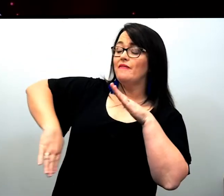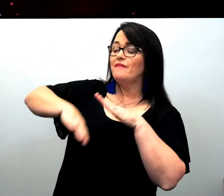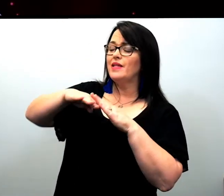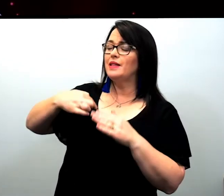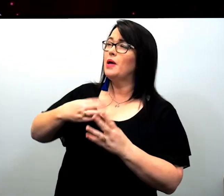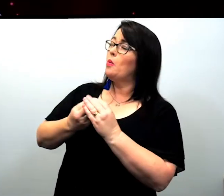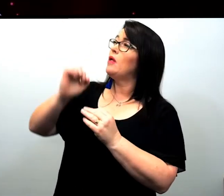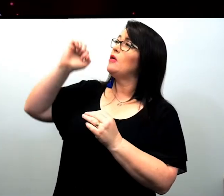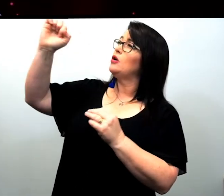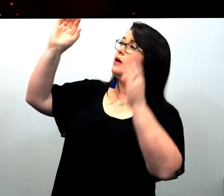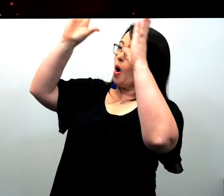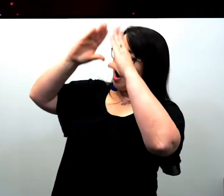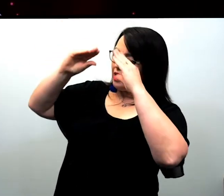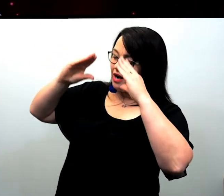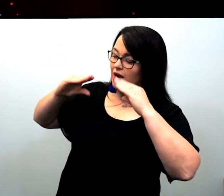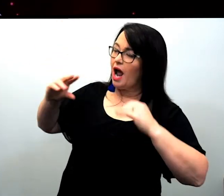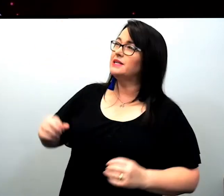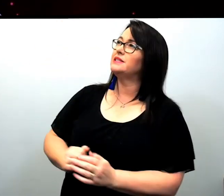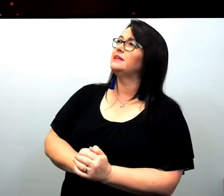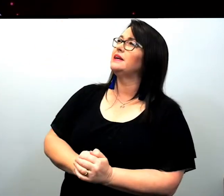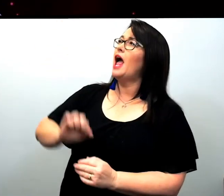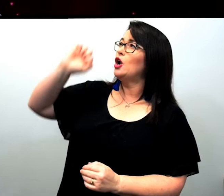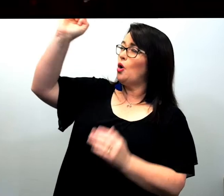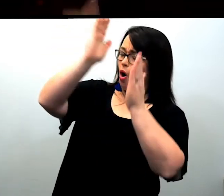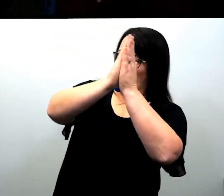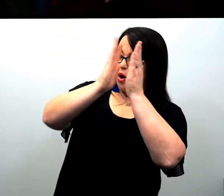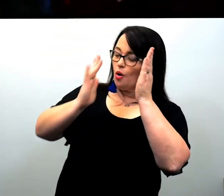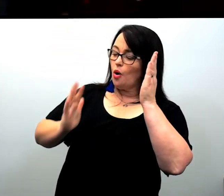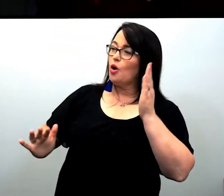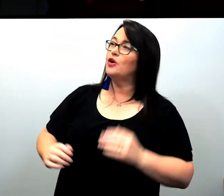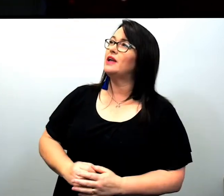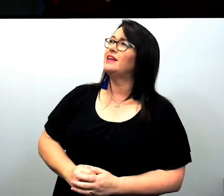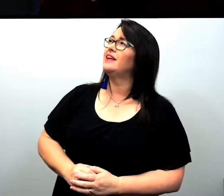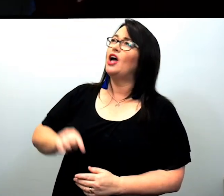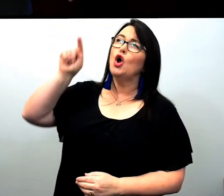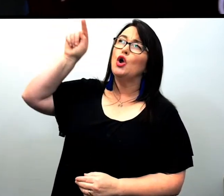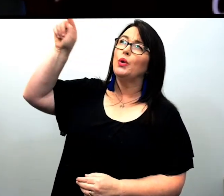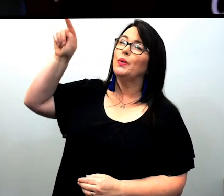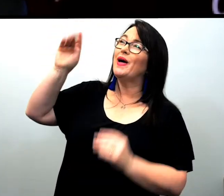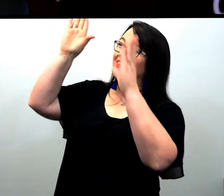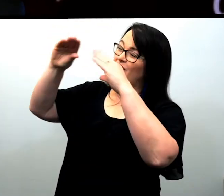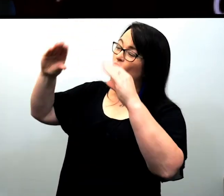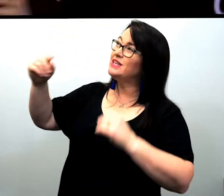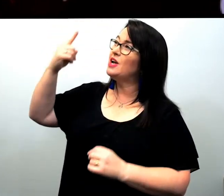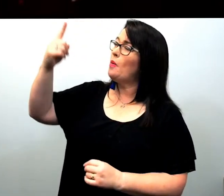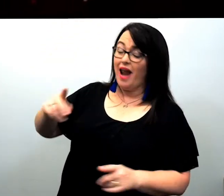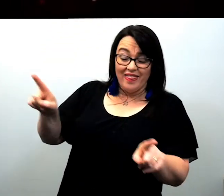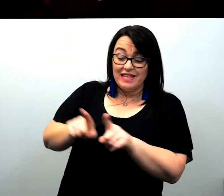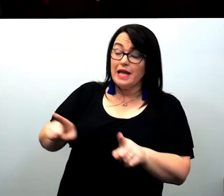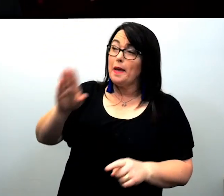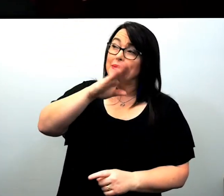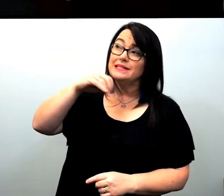glory? Jesus, you're the Christ, the anointed one, and that same Spirit that raised you from the dead lives in